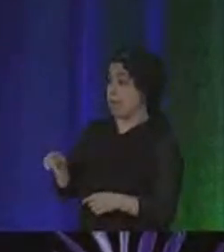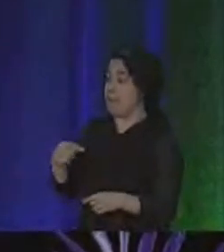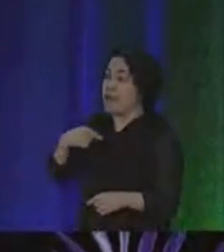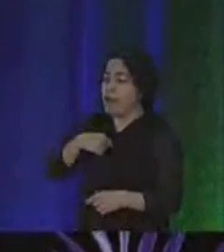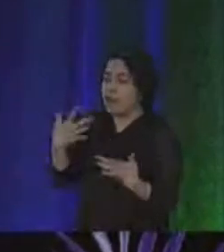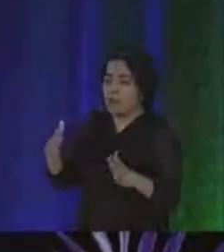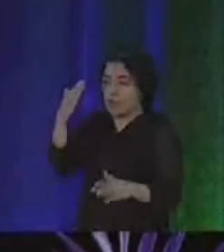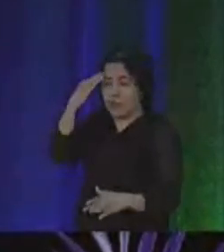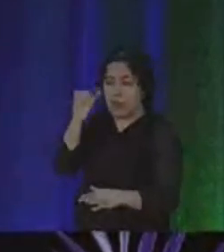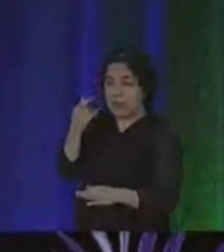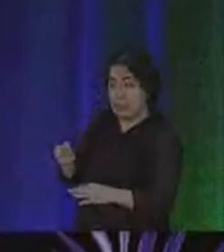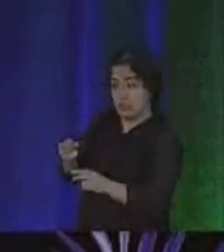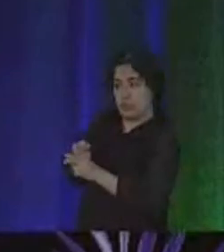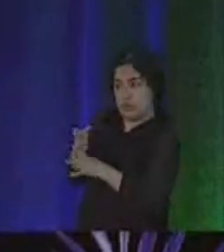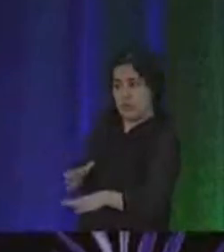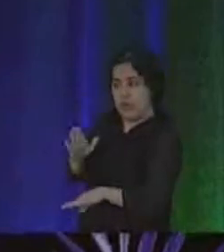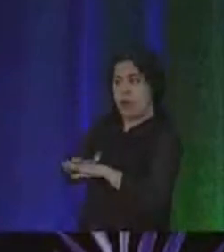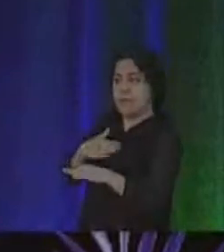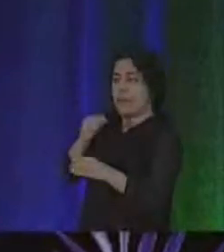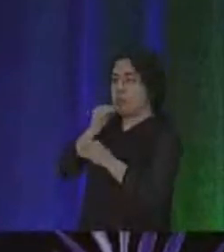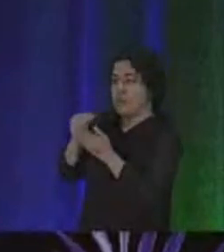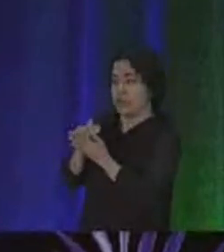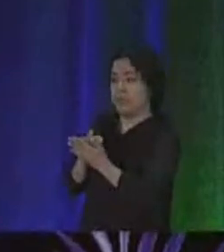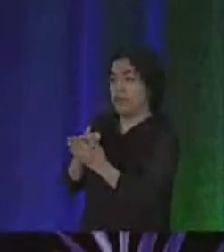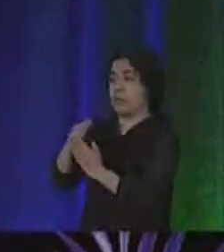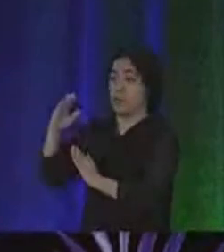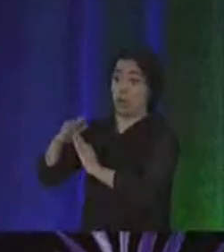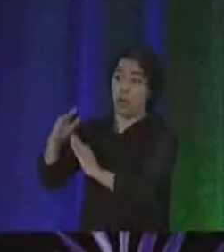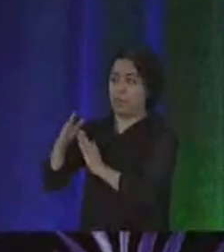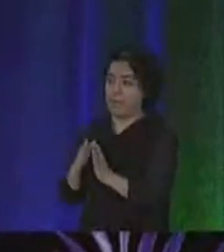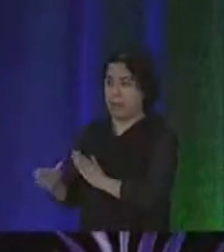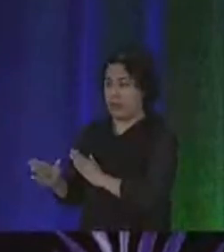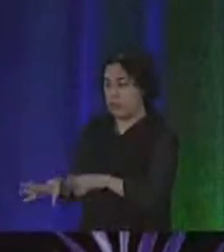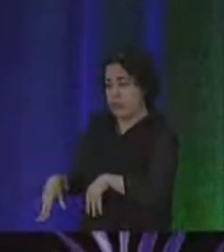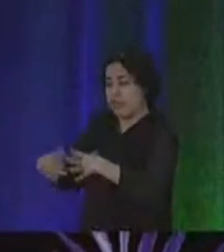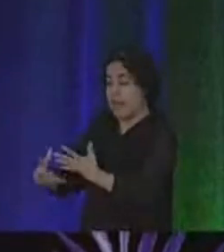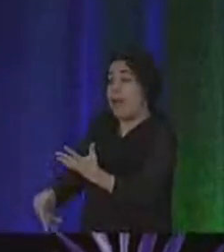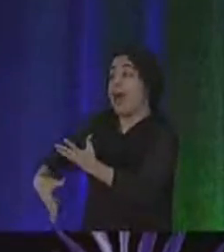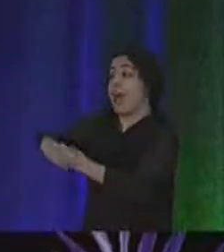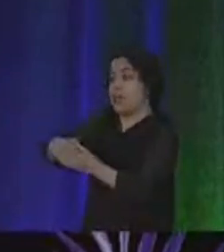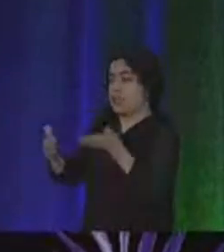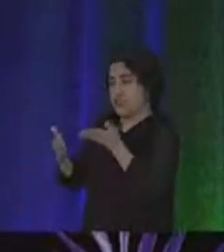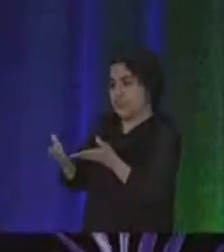know if that user is on the Recipe Pro plan, so I can provision additional services for them.